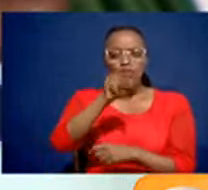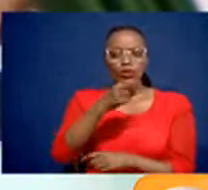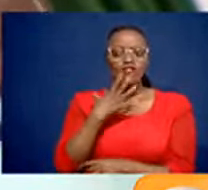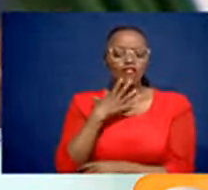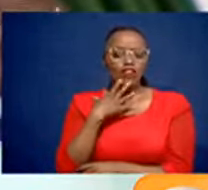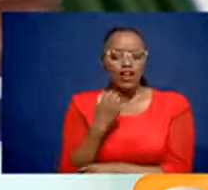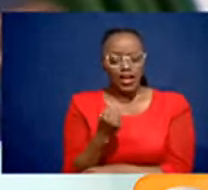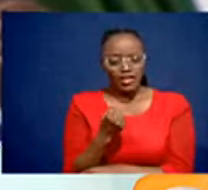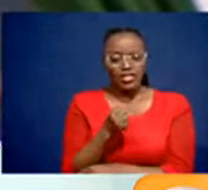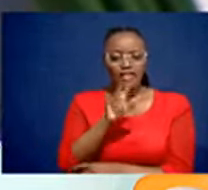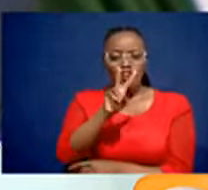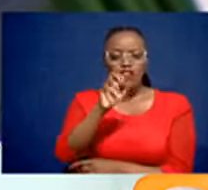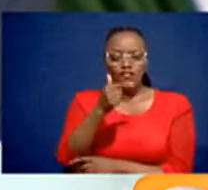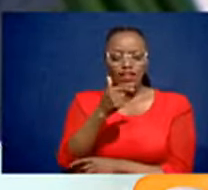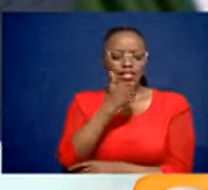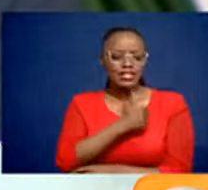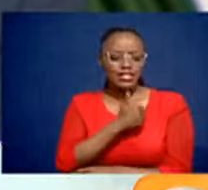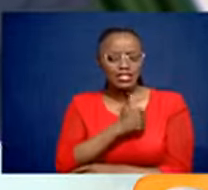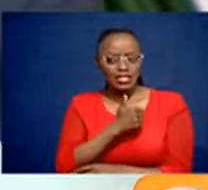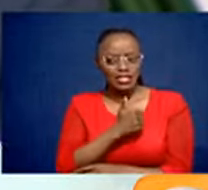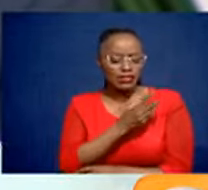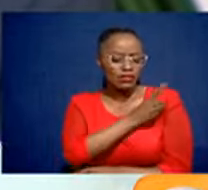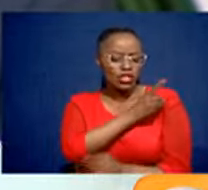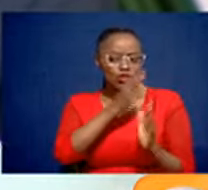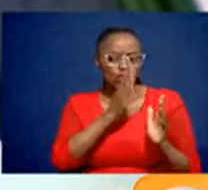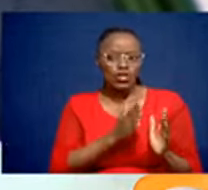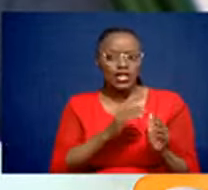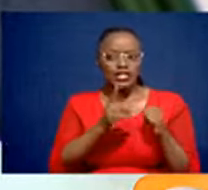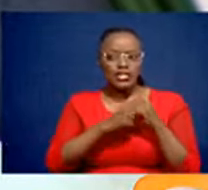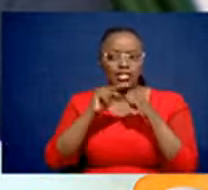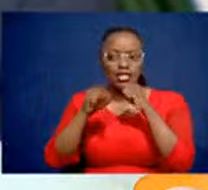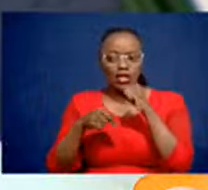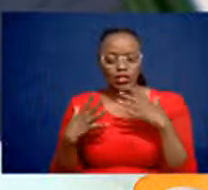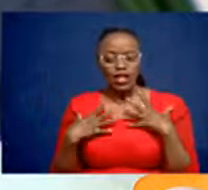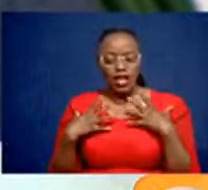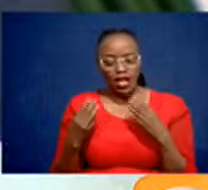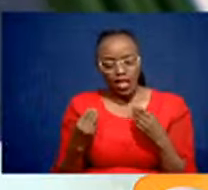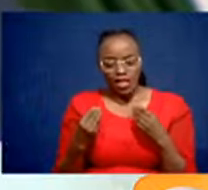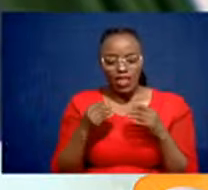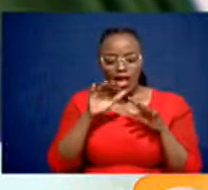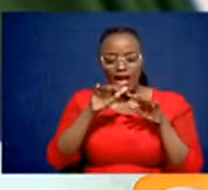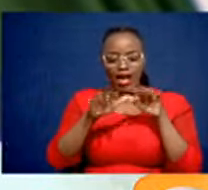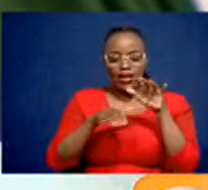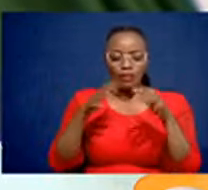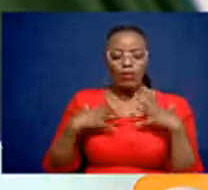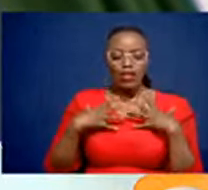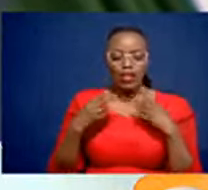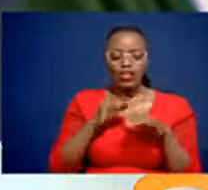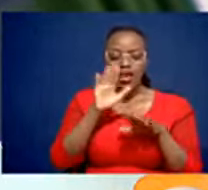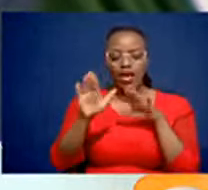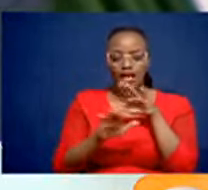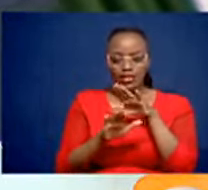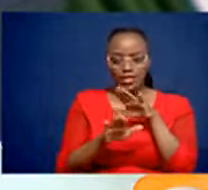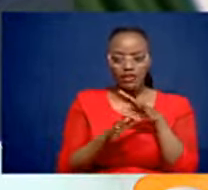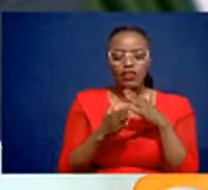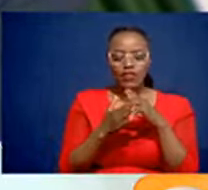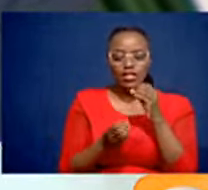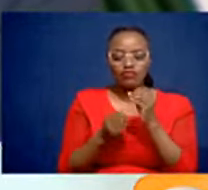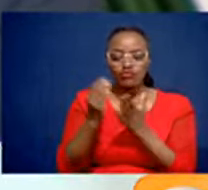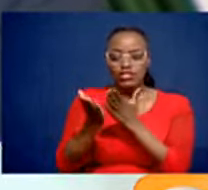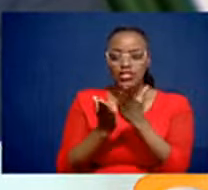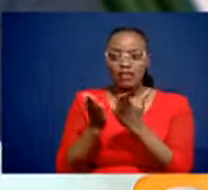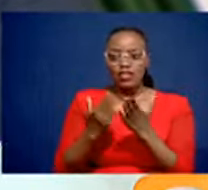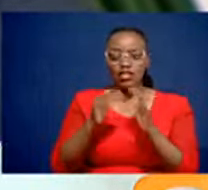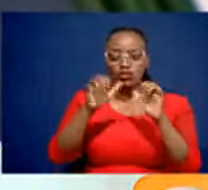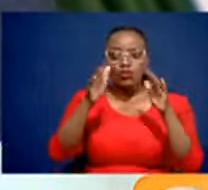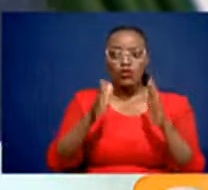1,500 veterinary surgeons and 6,000 animal health assistants will provide health and husbandry services to